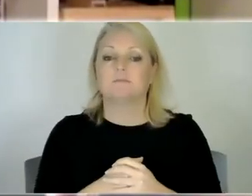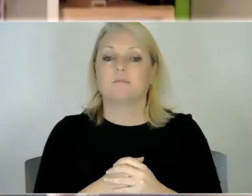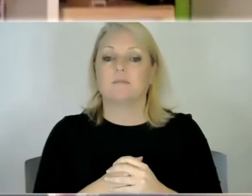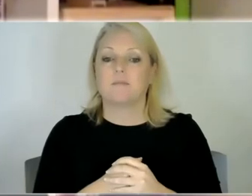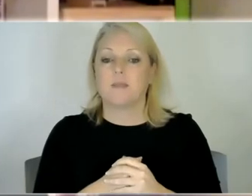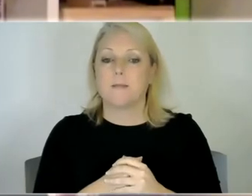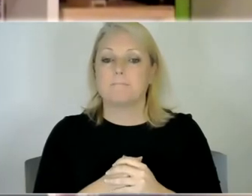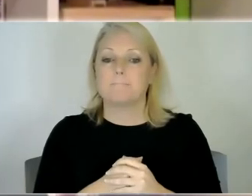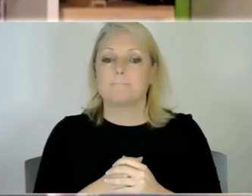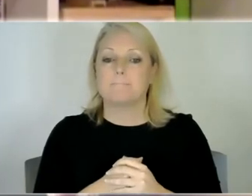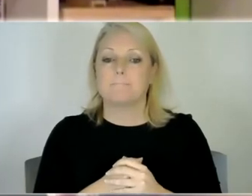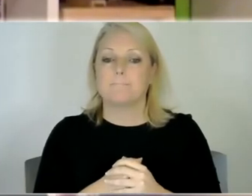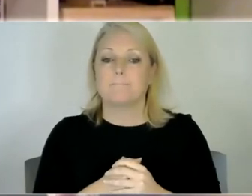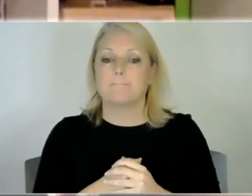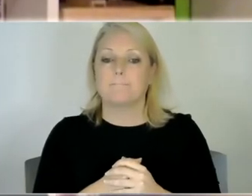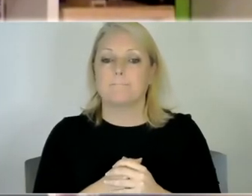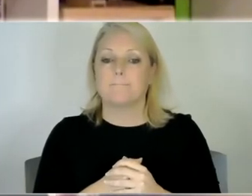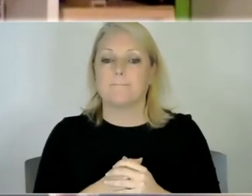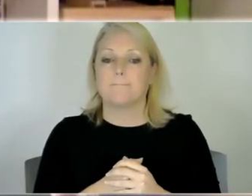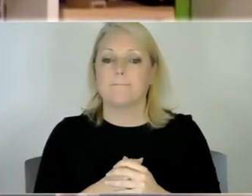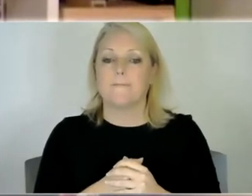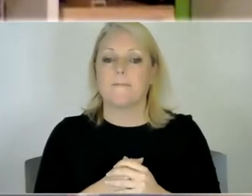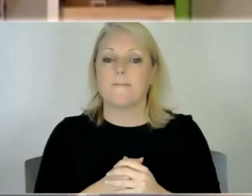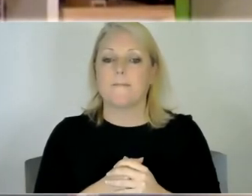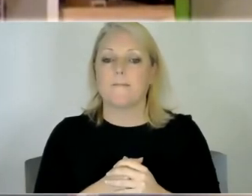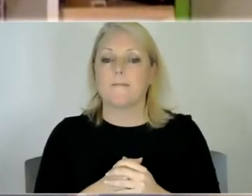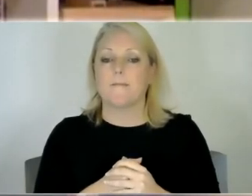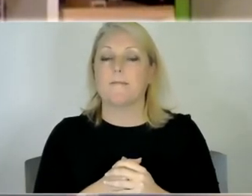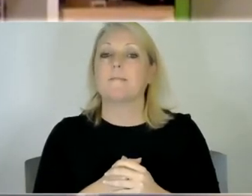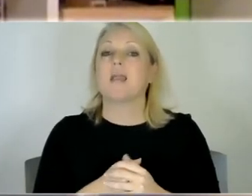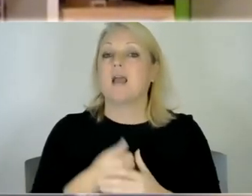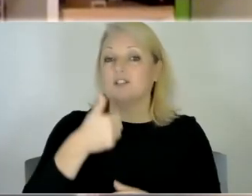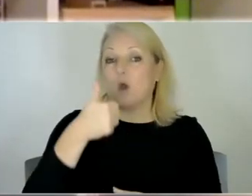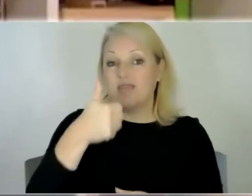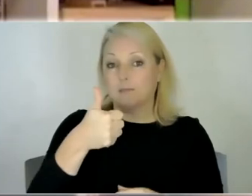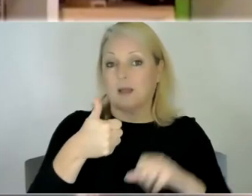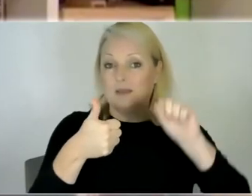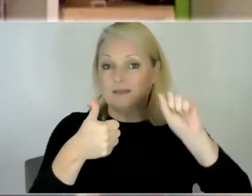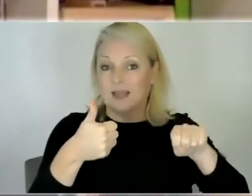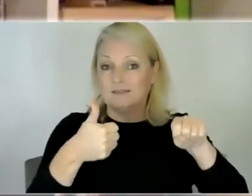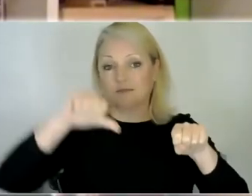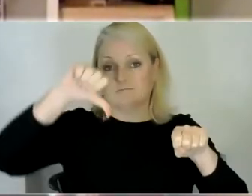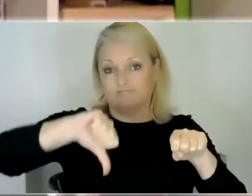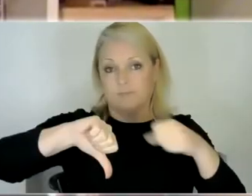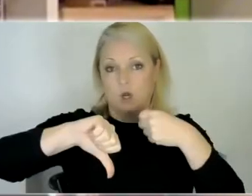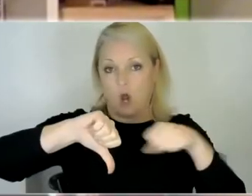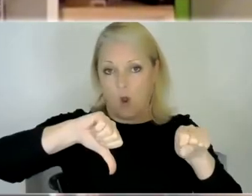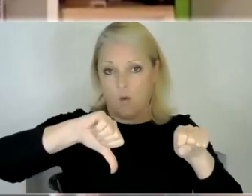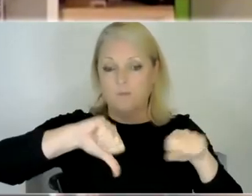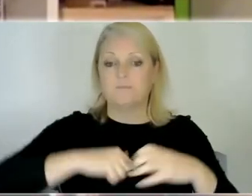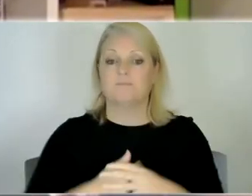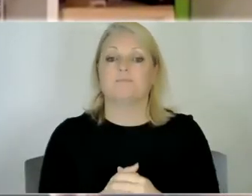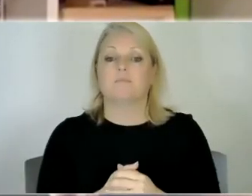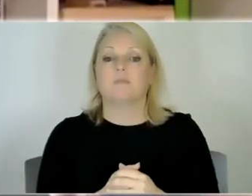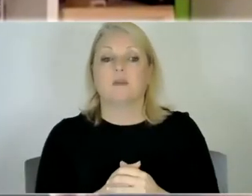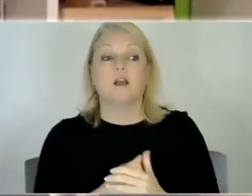uh he he likes thumbs up for yes thumbs down for no so i can say like